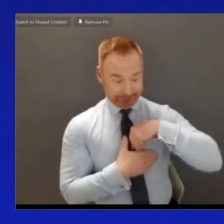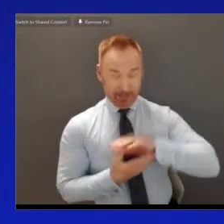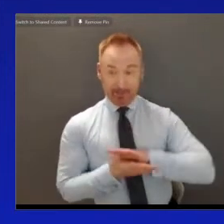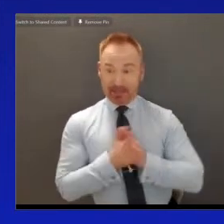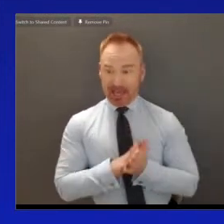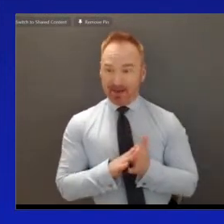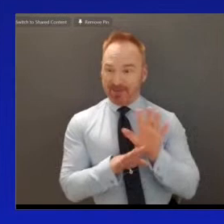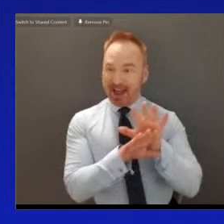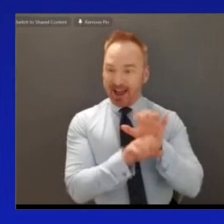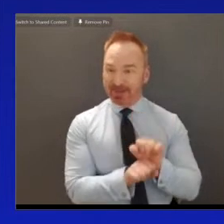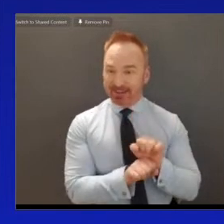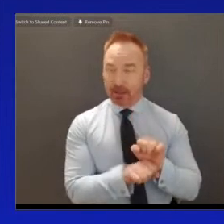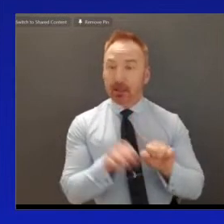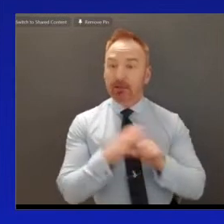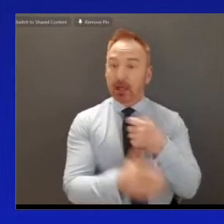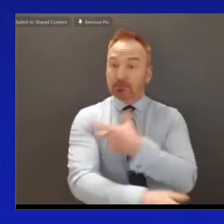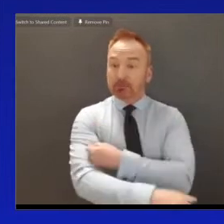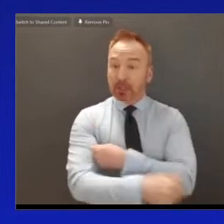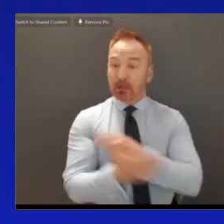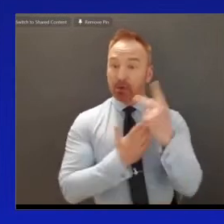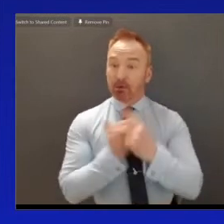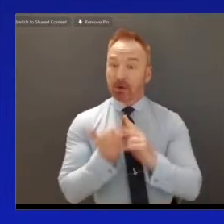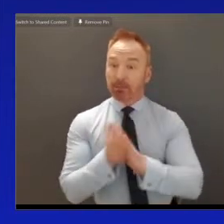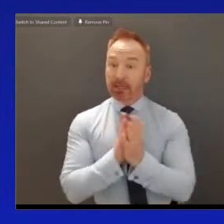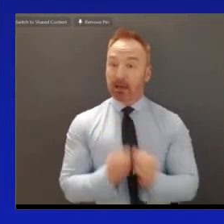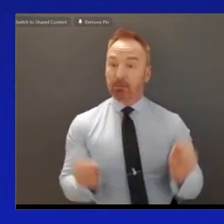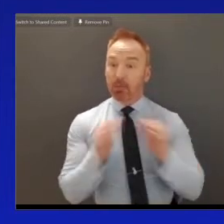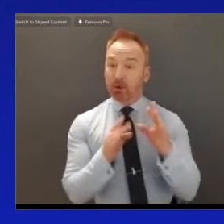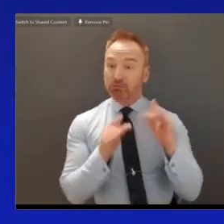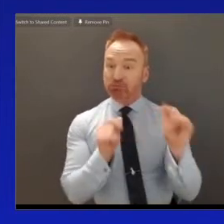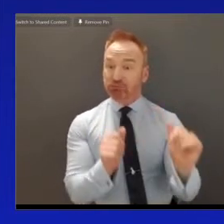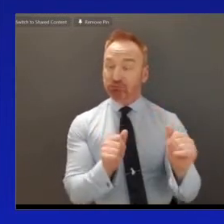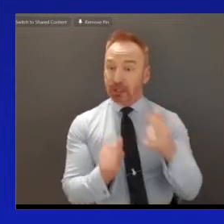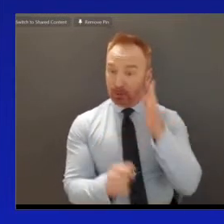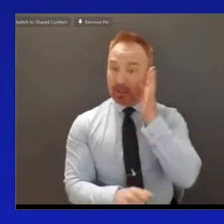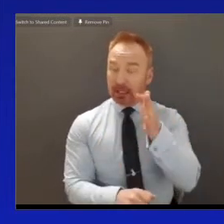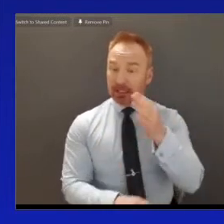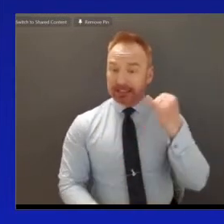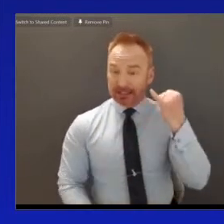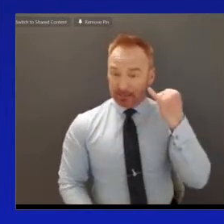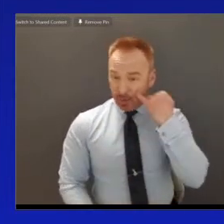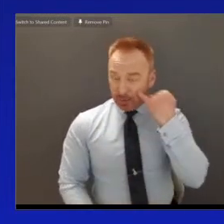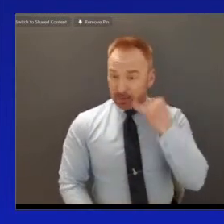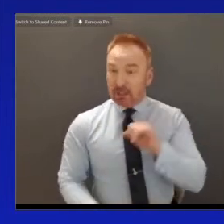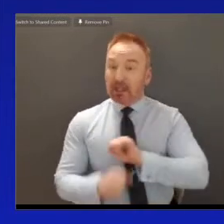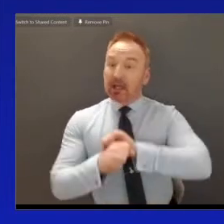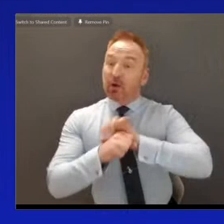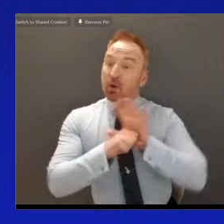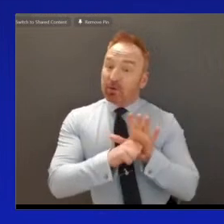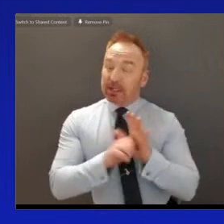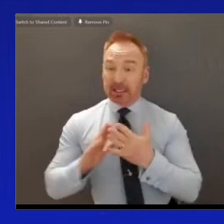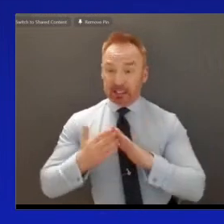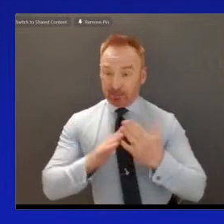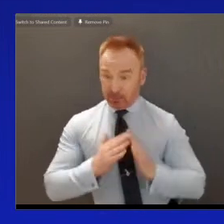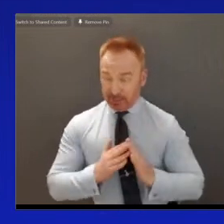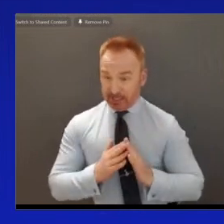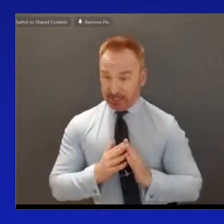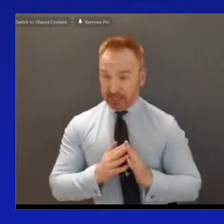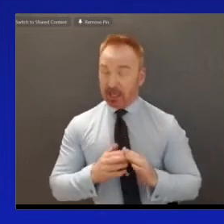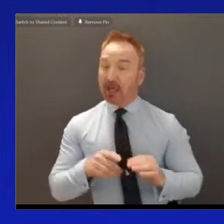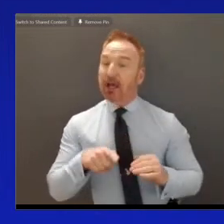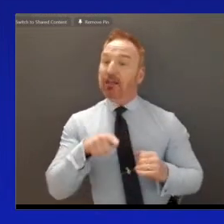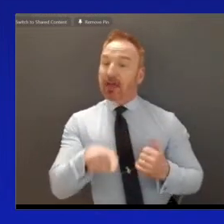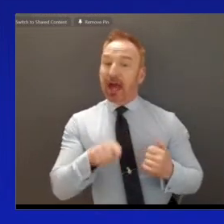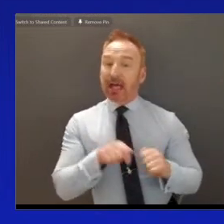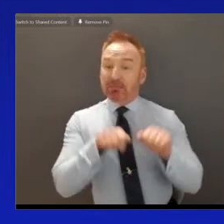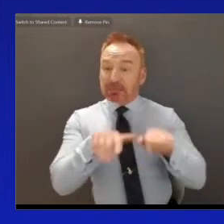to make the vaccination program more effective. If we start with lower levels of COVID in our community, we'll be able to